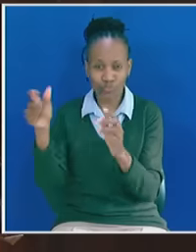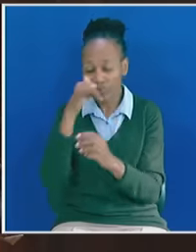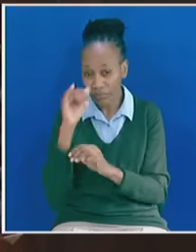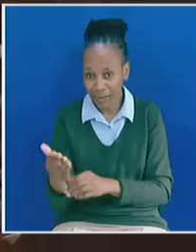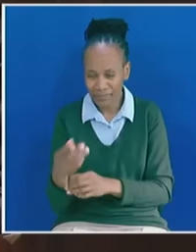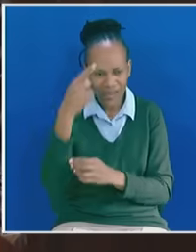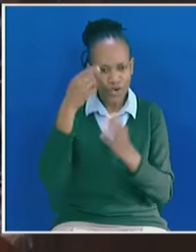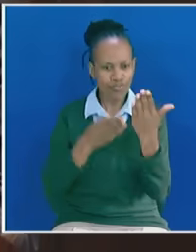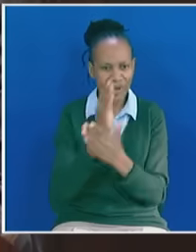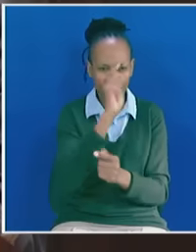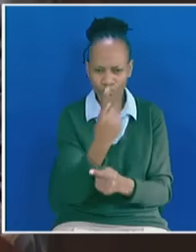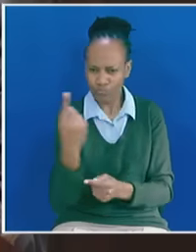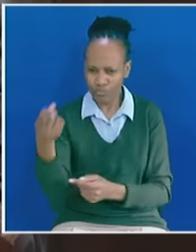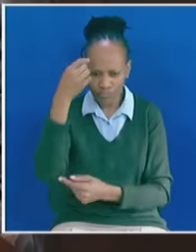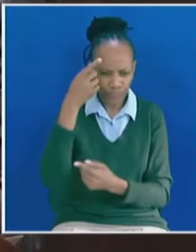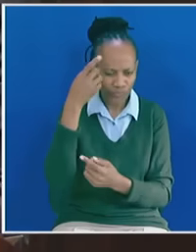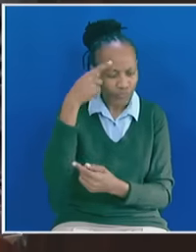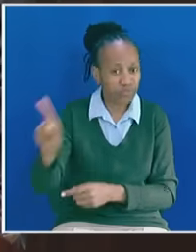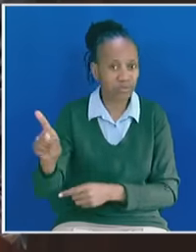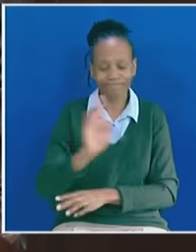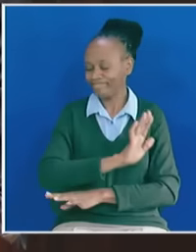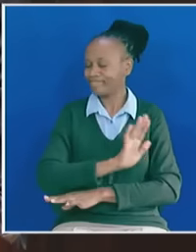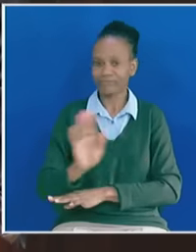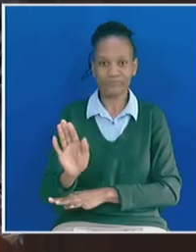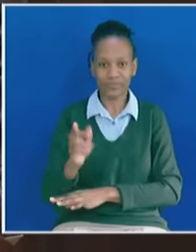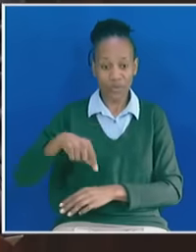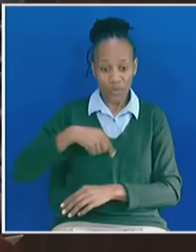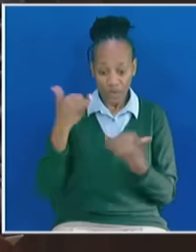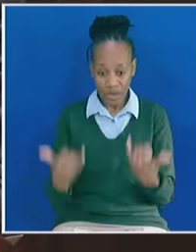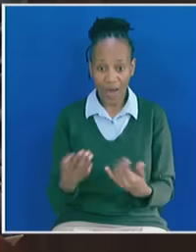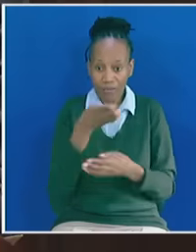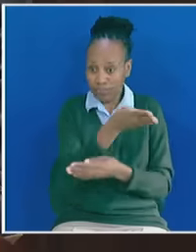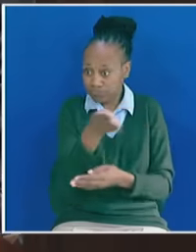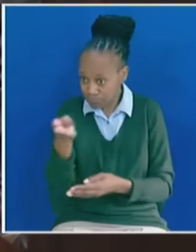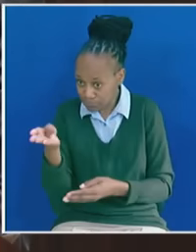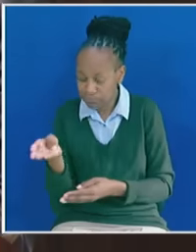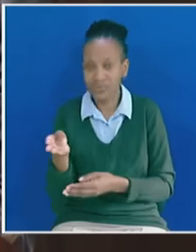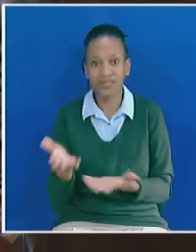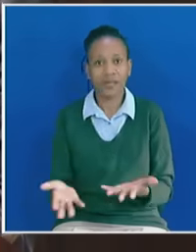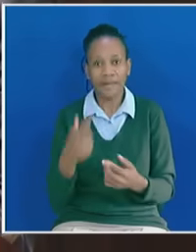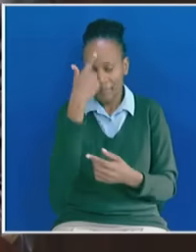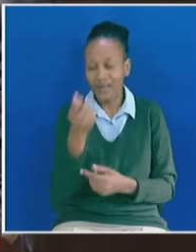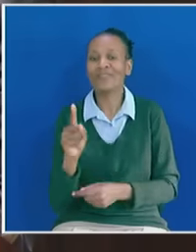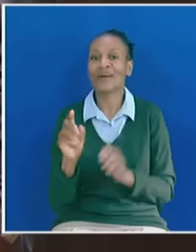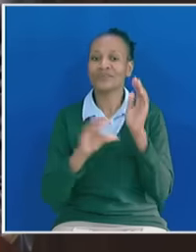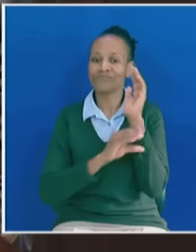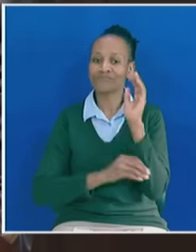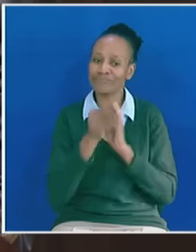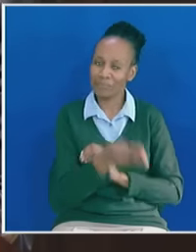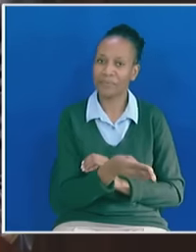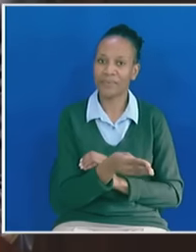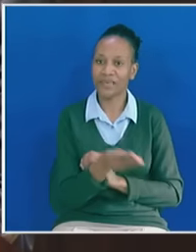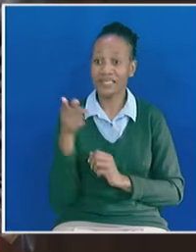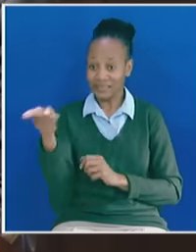other people's rights and freedom. Those of us who are sitting here today who believe in our democracy and claim